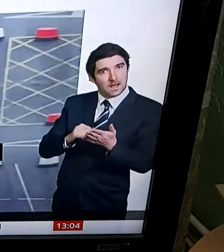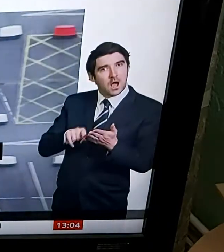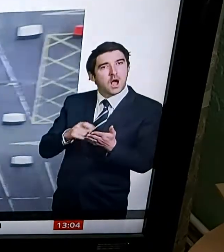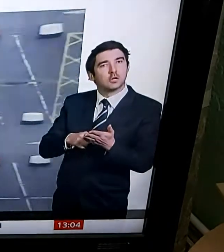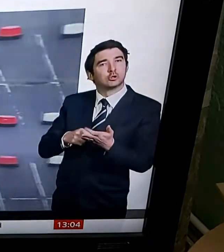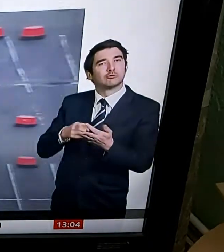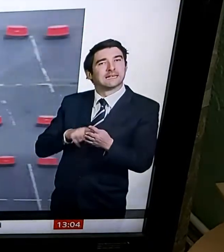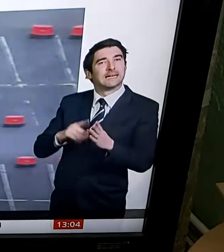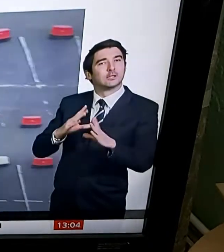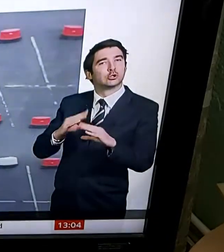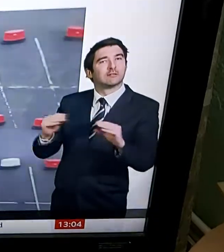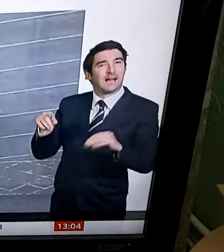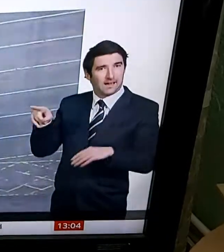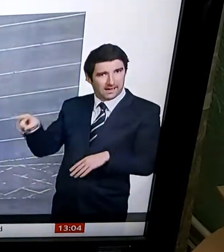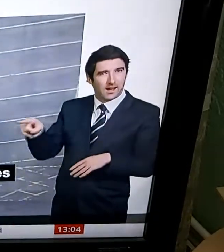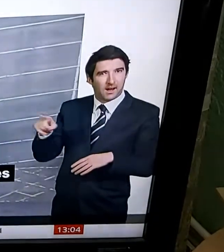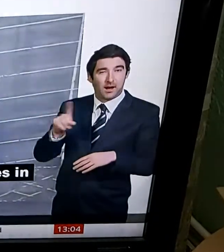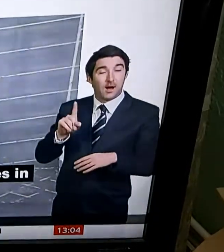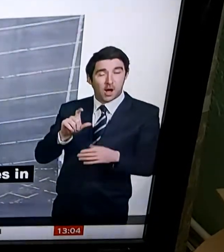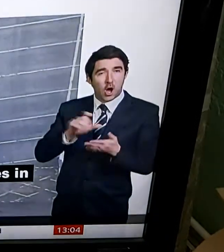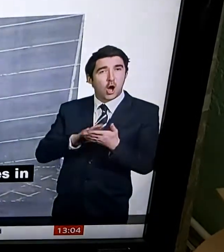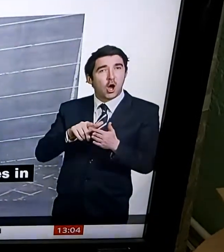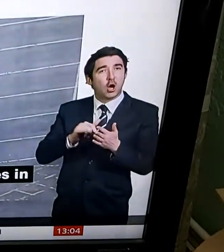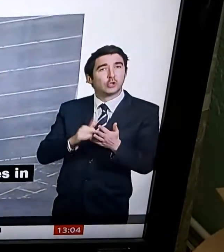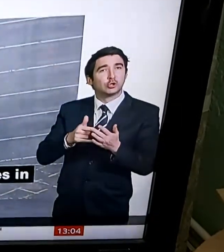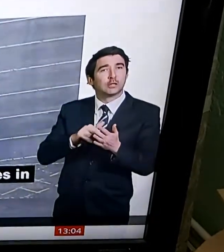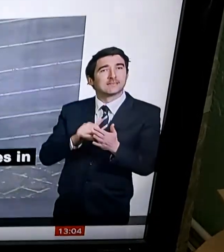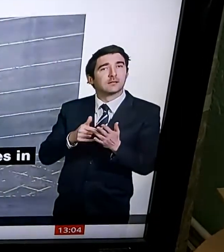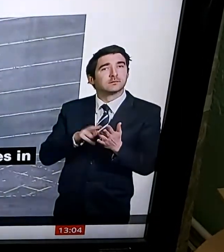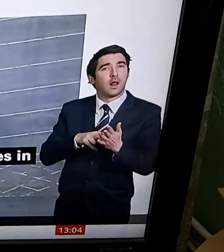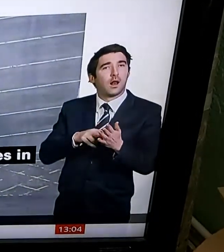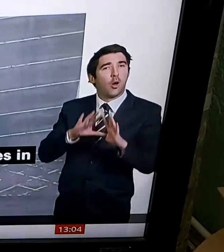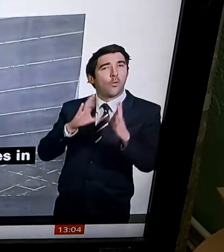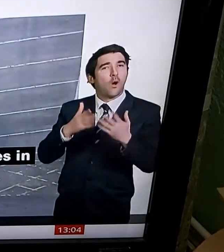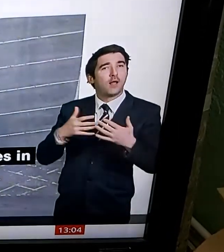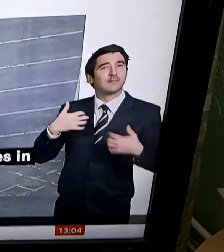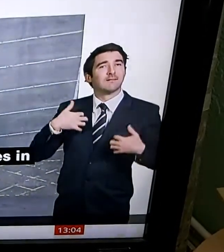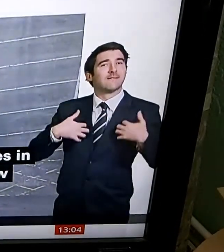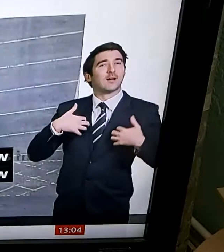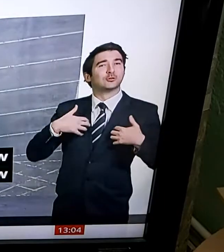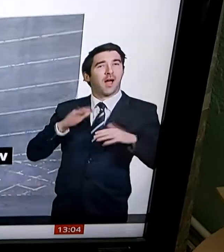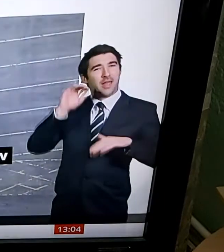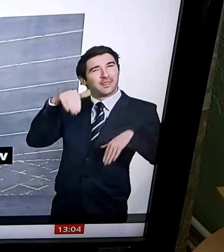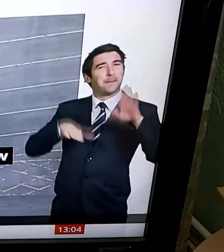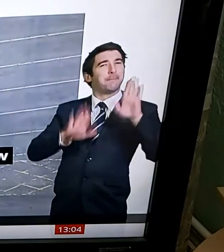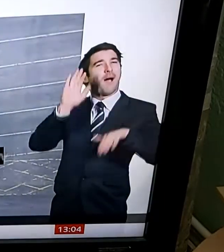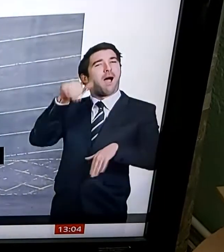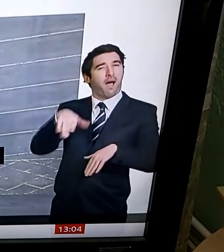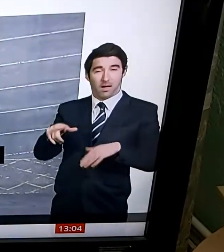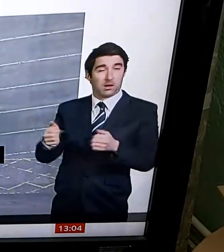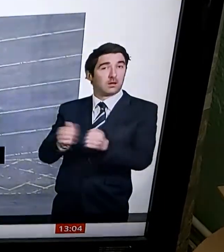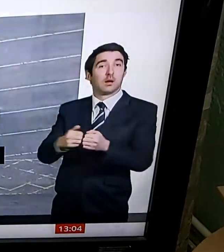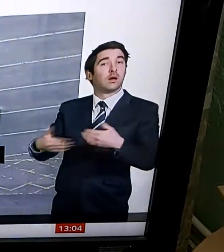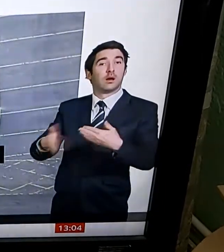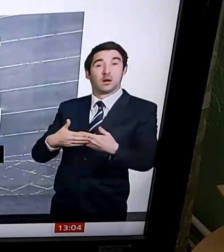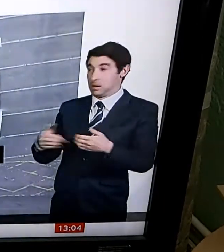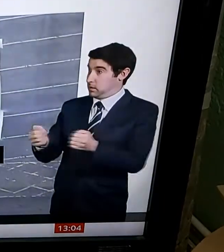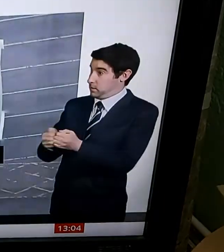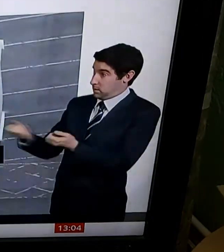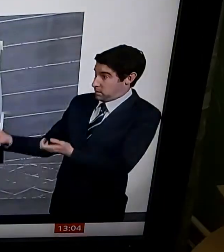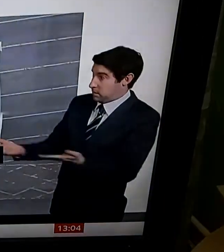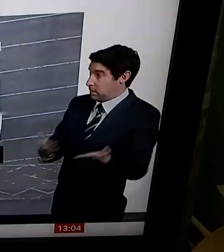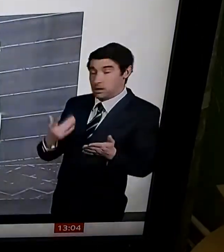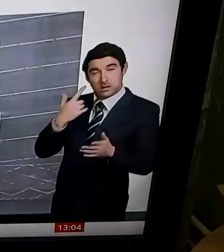this week, very few frontline staff were being tested. This has meant that they had to self-isolate if they or a member of their family